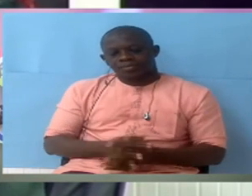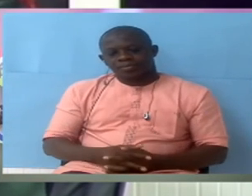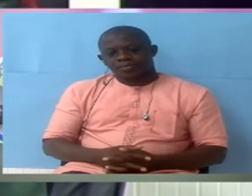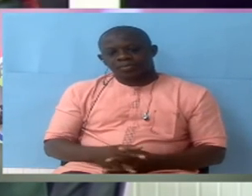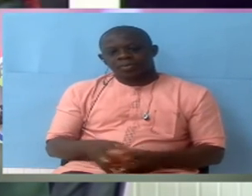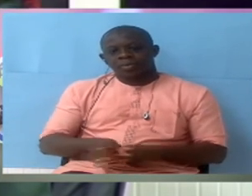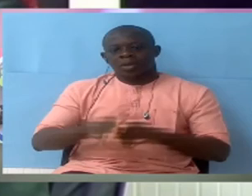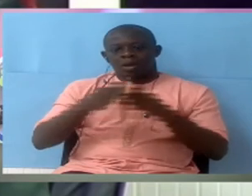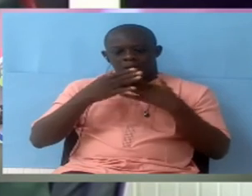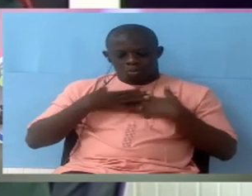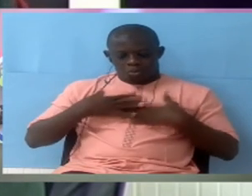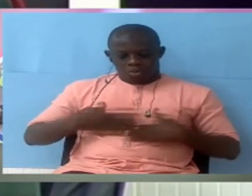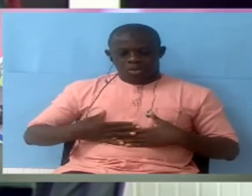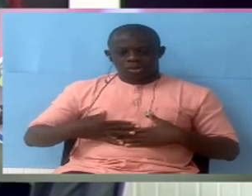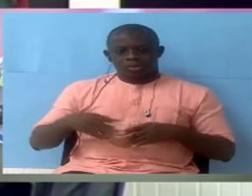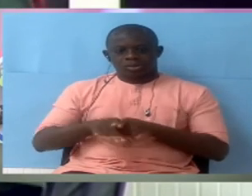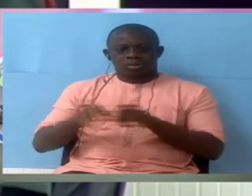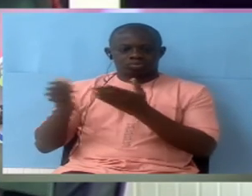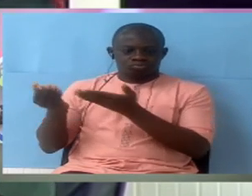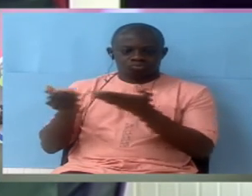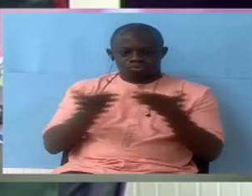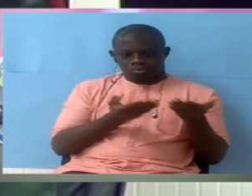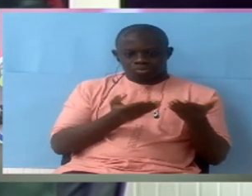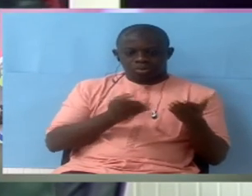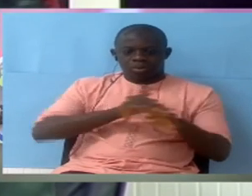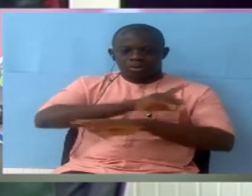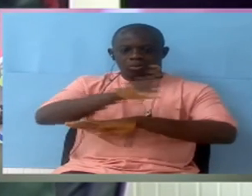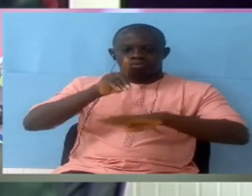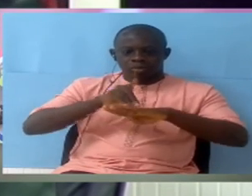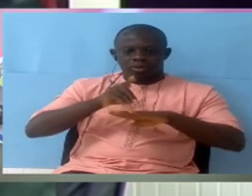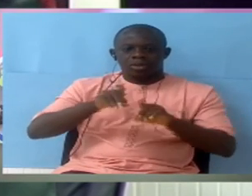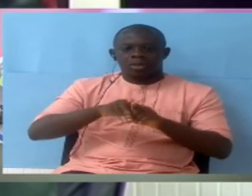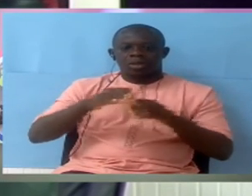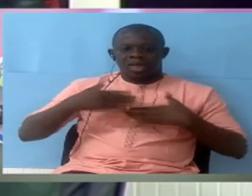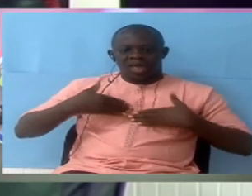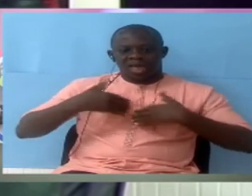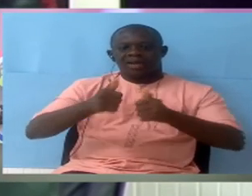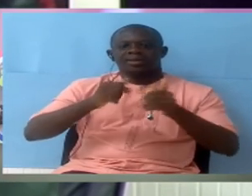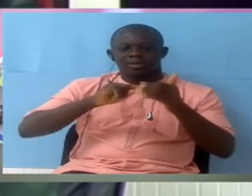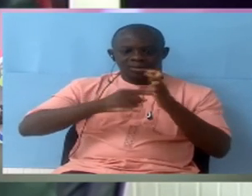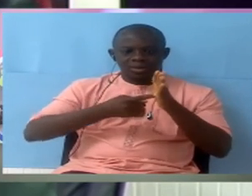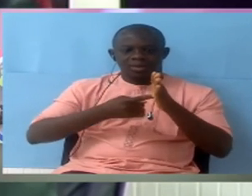The body was taken to the clinic. Neuba lañ yobu ci clinic ba. And then